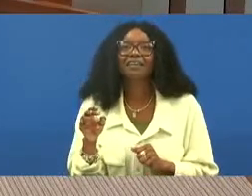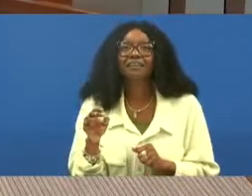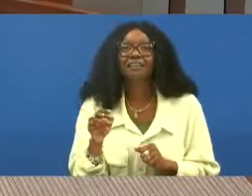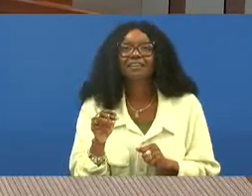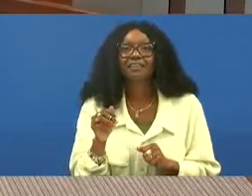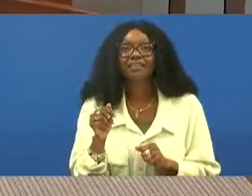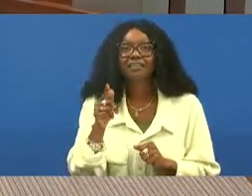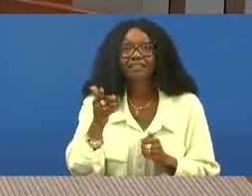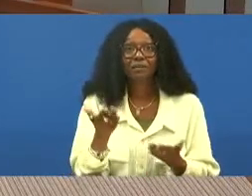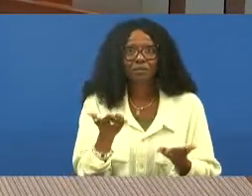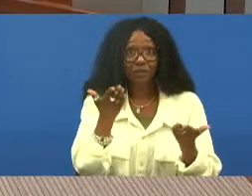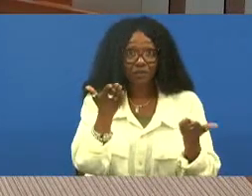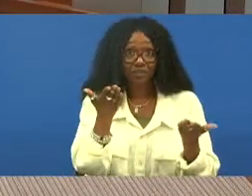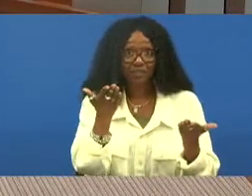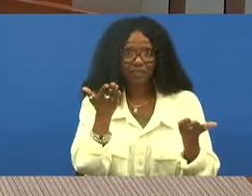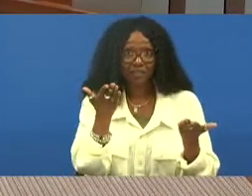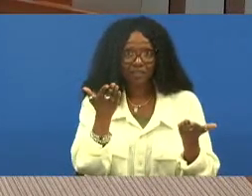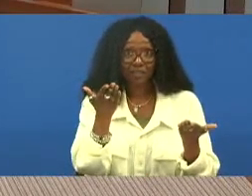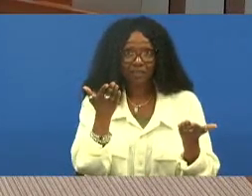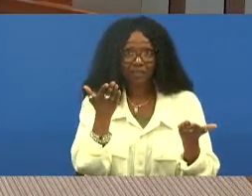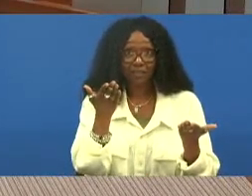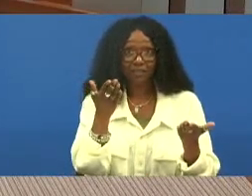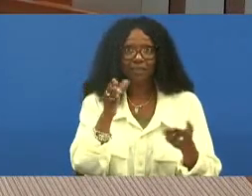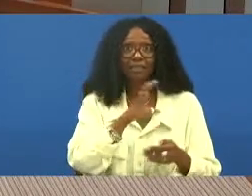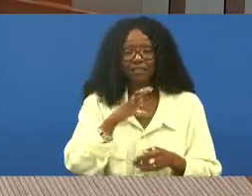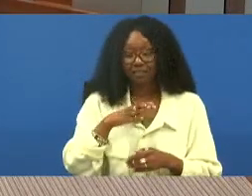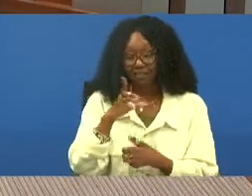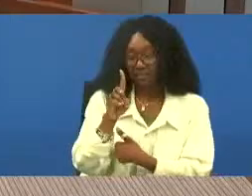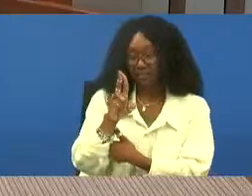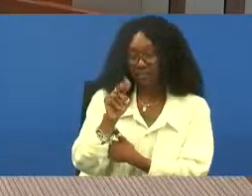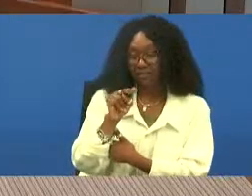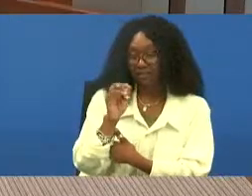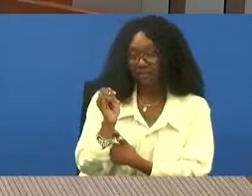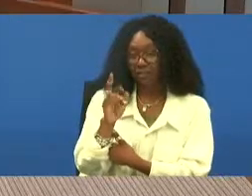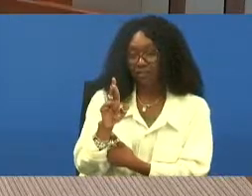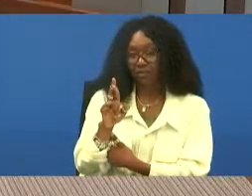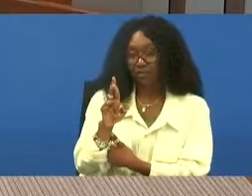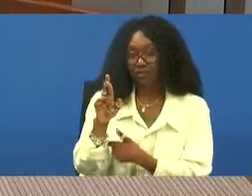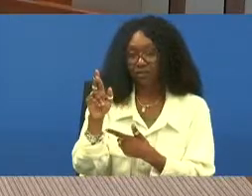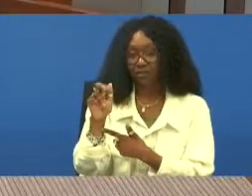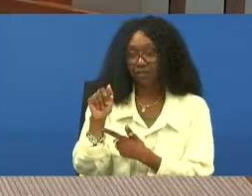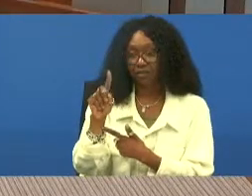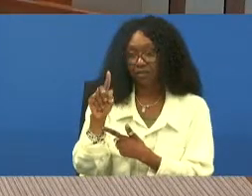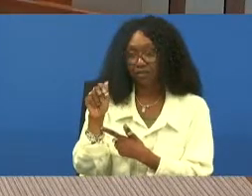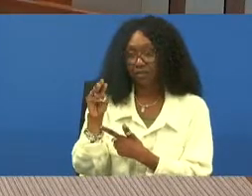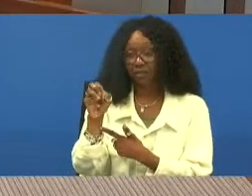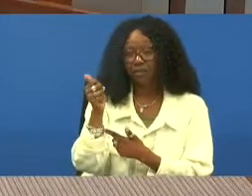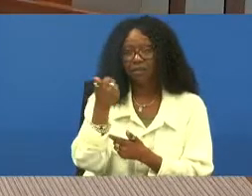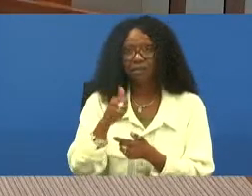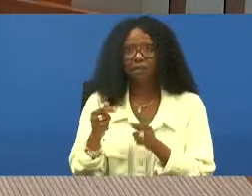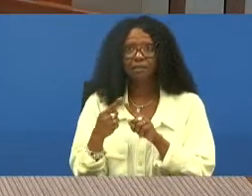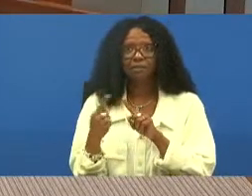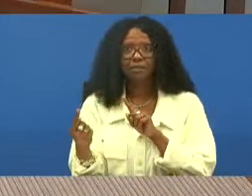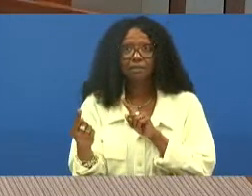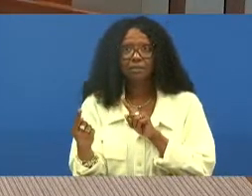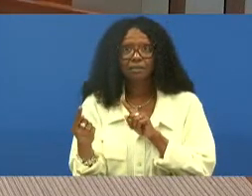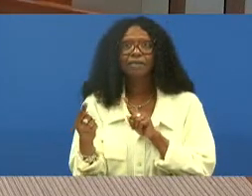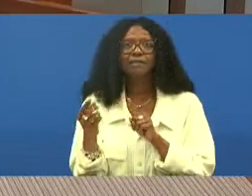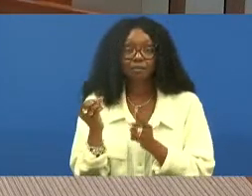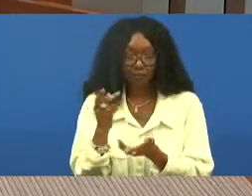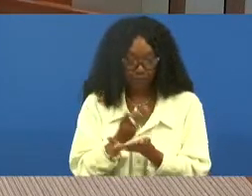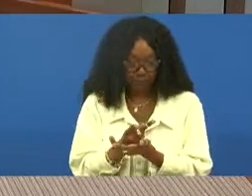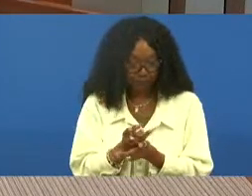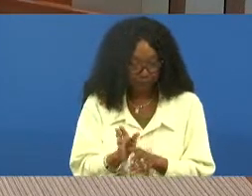We have a motion in that order? Motion by Councilman Dunn Jr., second by Councilwoman Adams. Any opposed? Motion